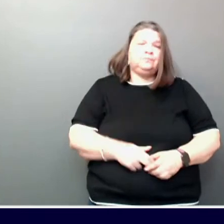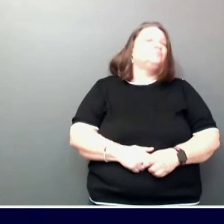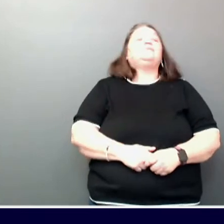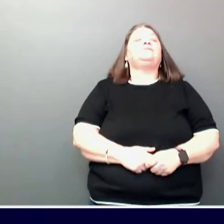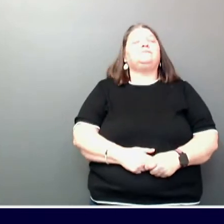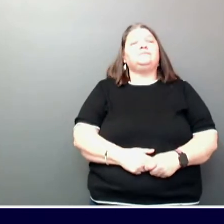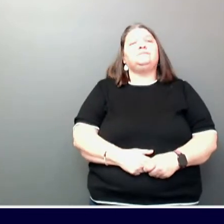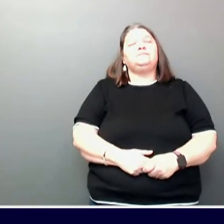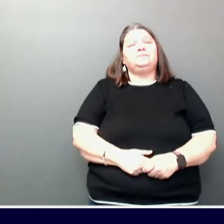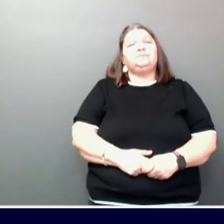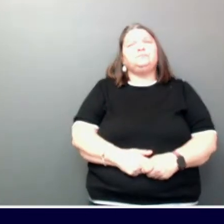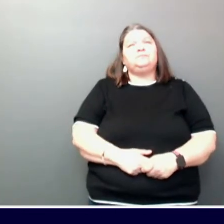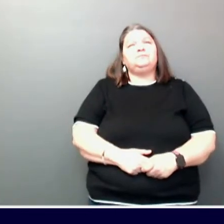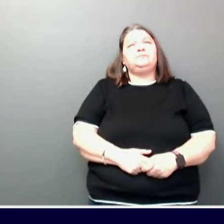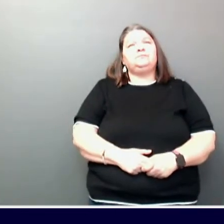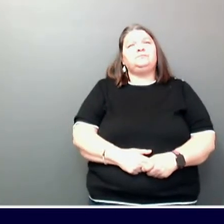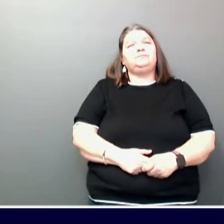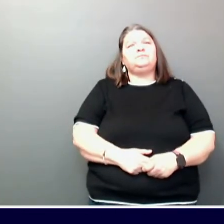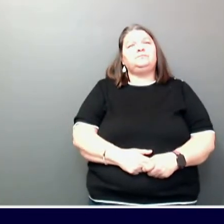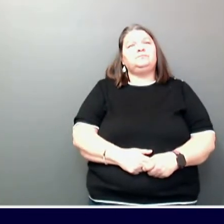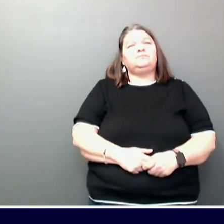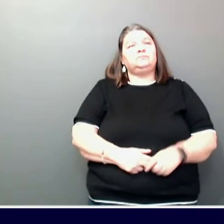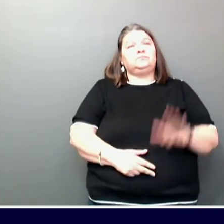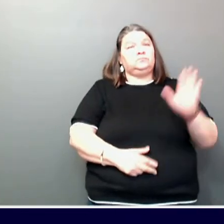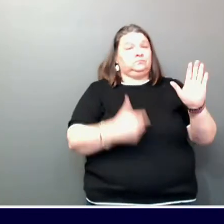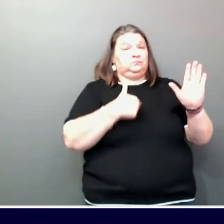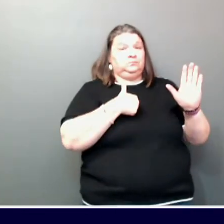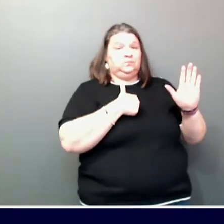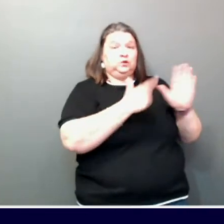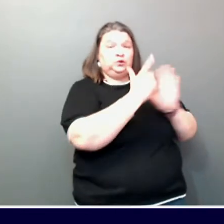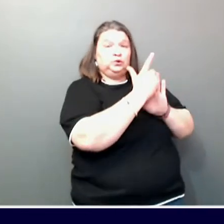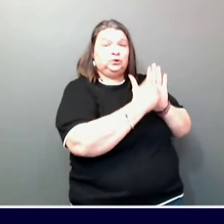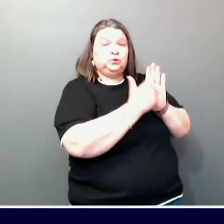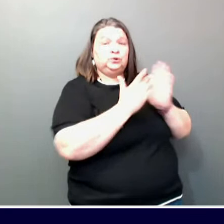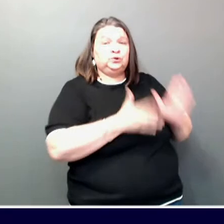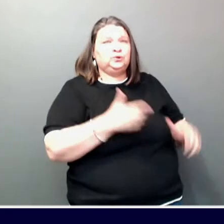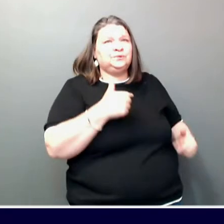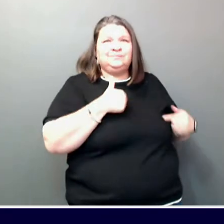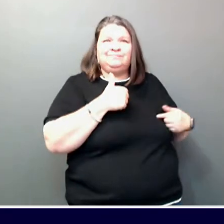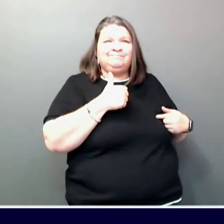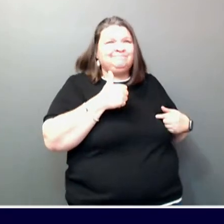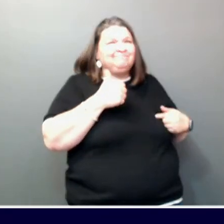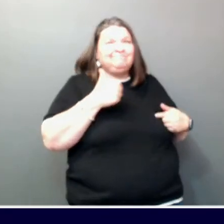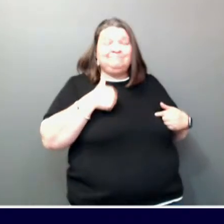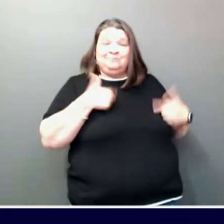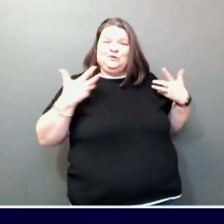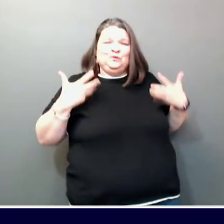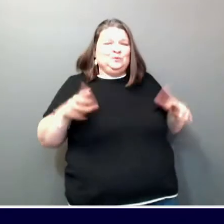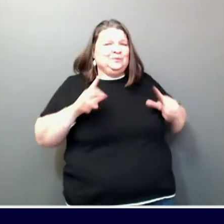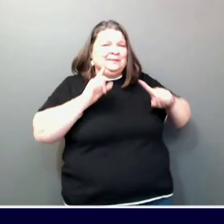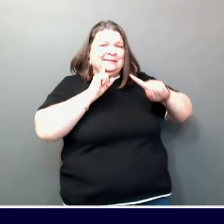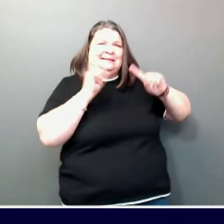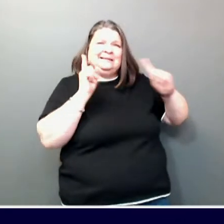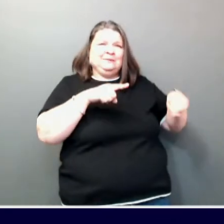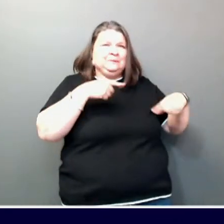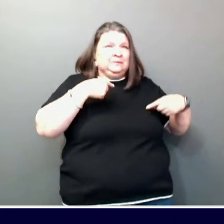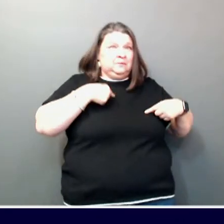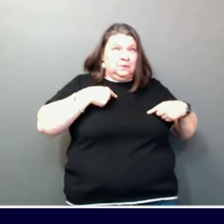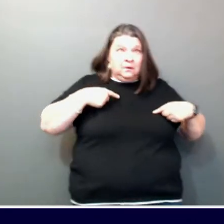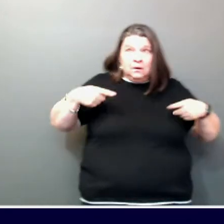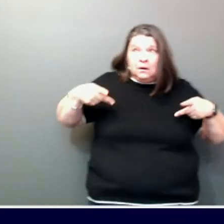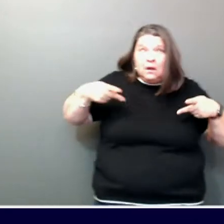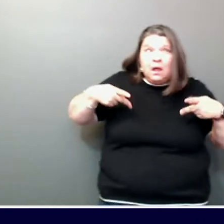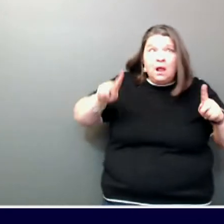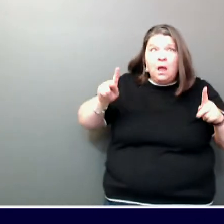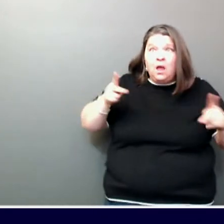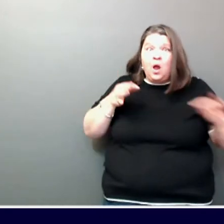So I am not a lawyer, so I don't want to give a definitive answer about what can and can't be released under HIPAA. I do know